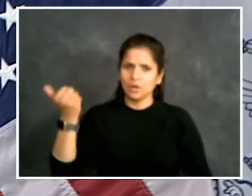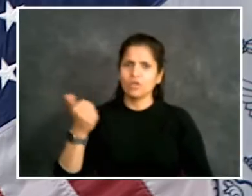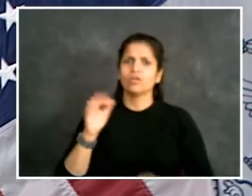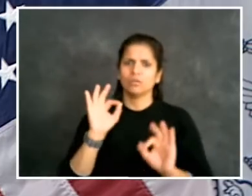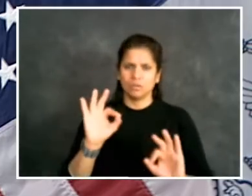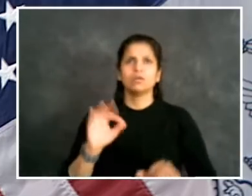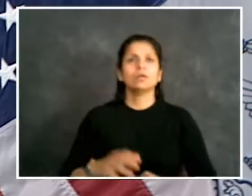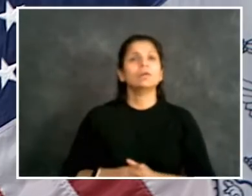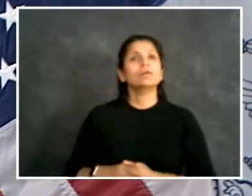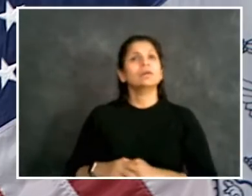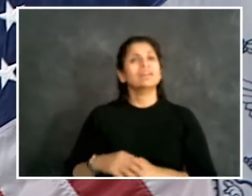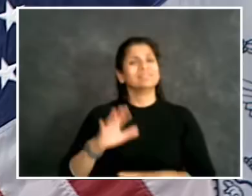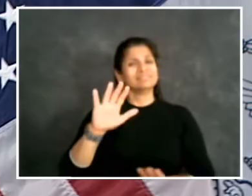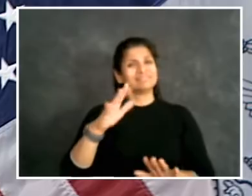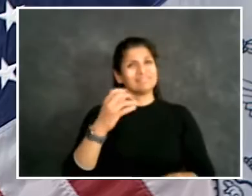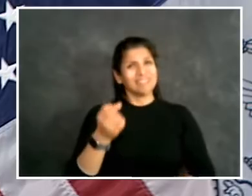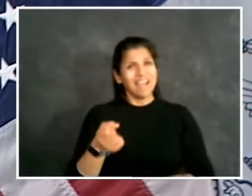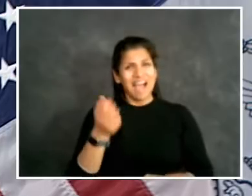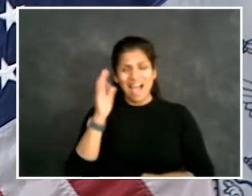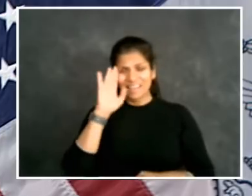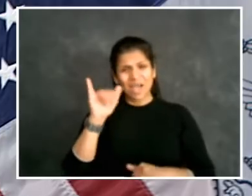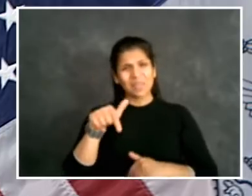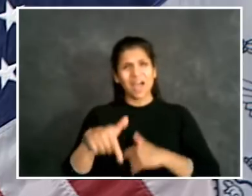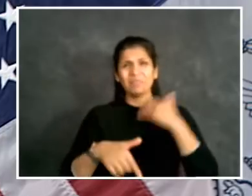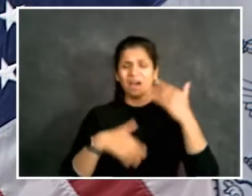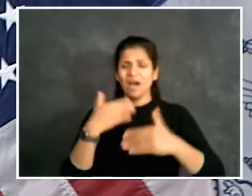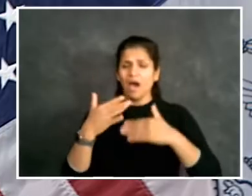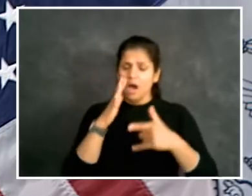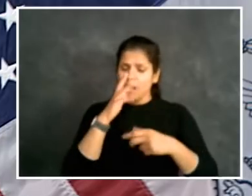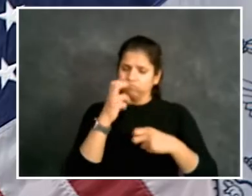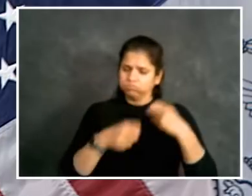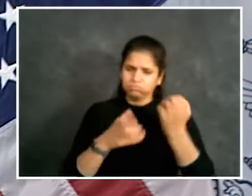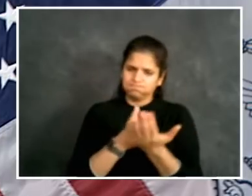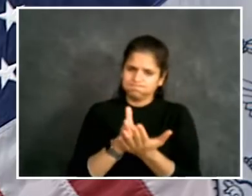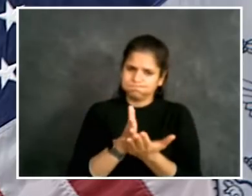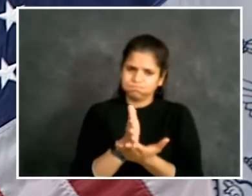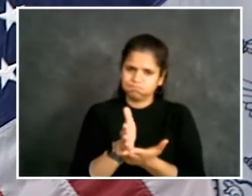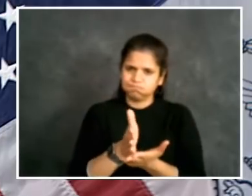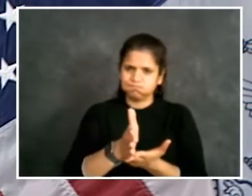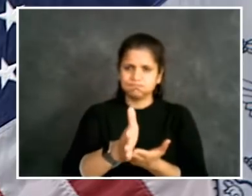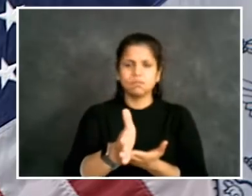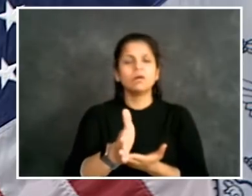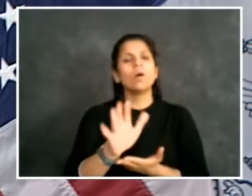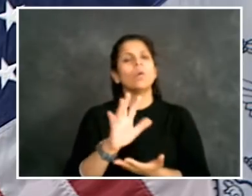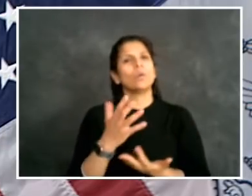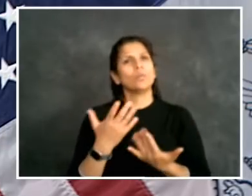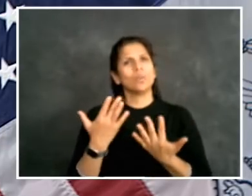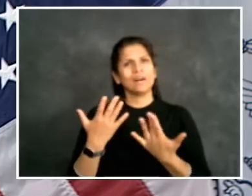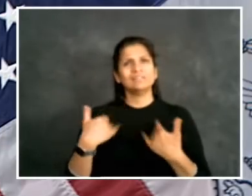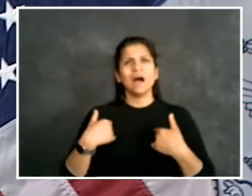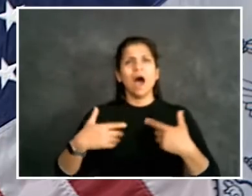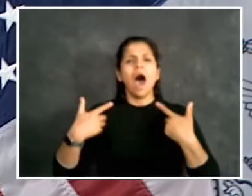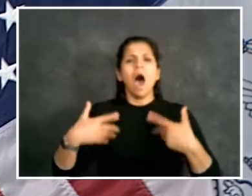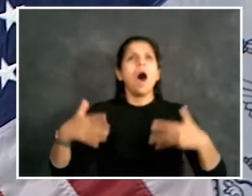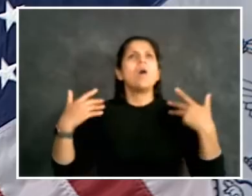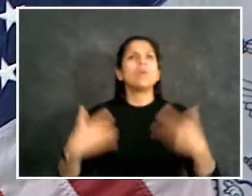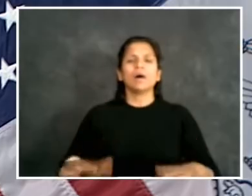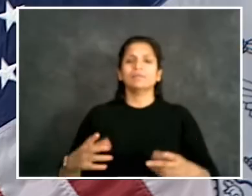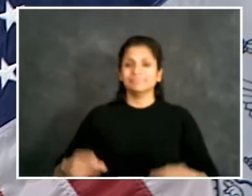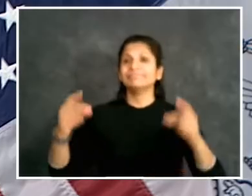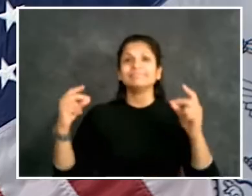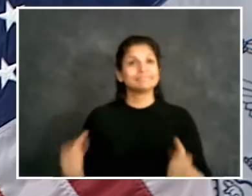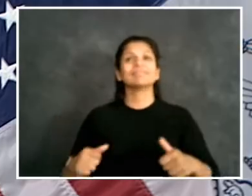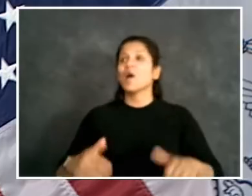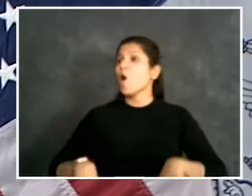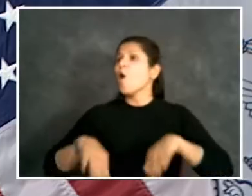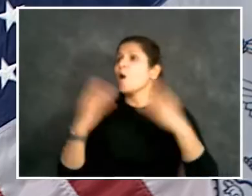is actually the part about also liberating ourselves. We're not going to fall for these cheap slogans about being liberated. The way to liberate ourselves is